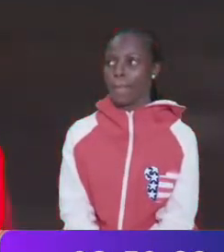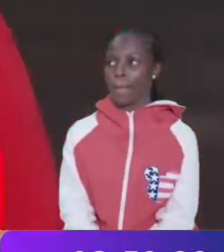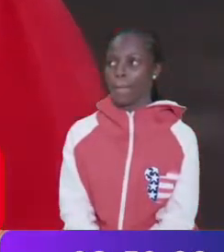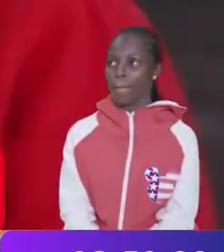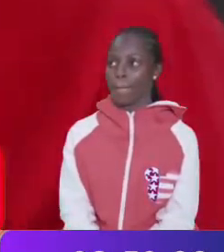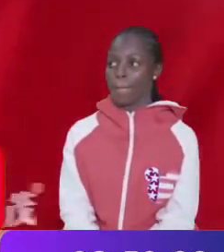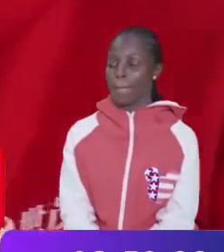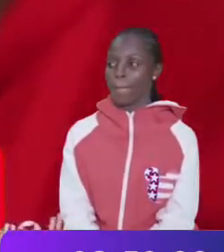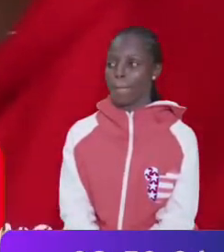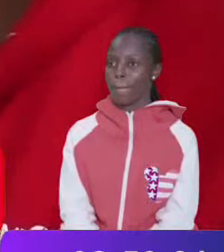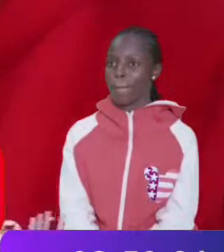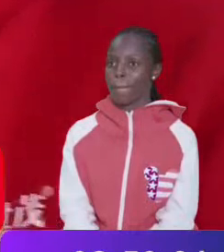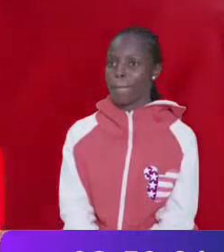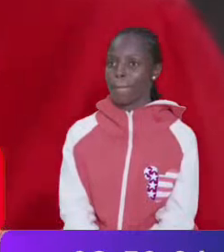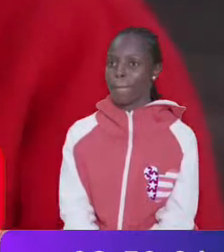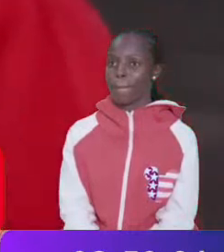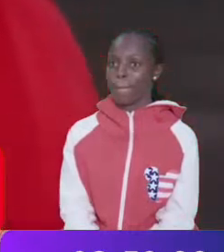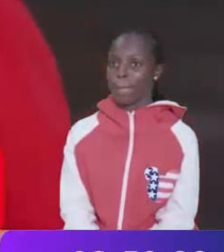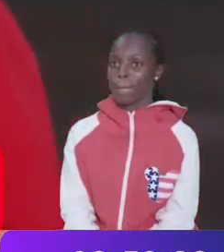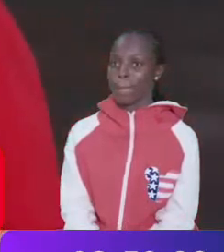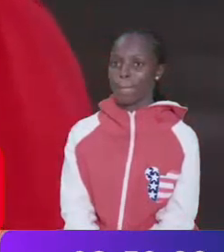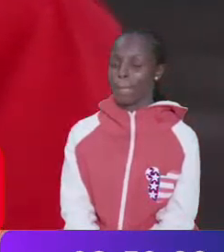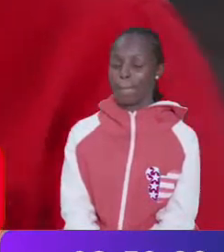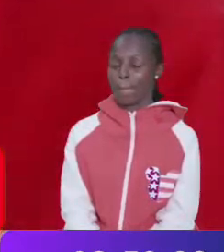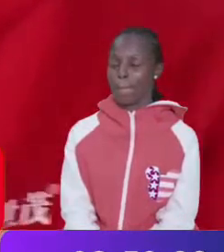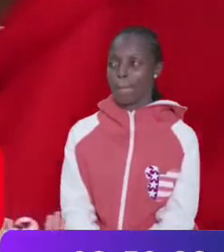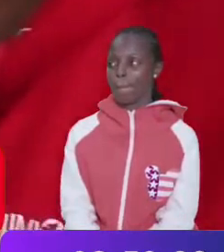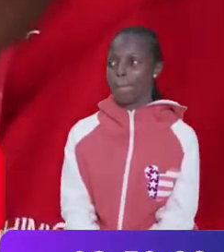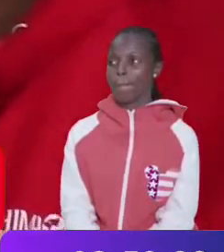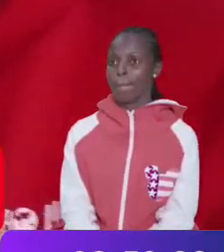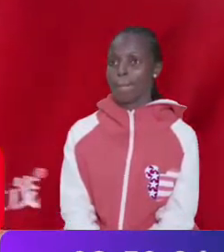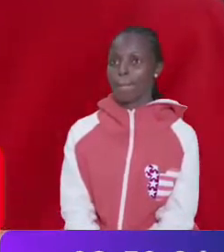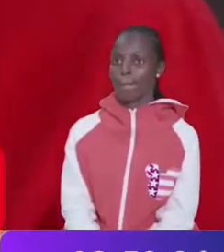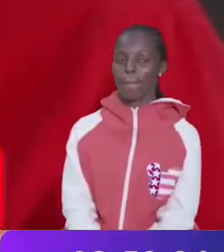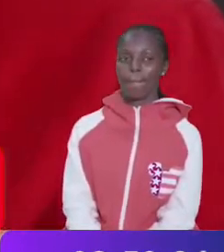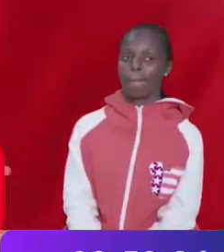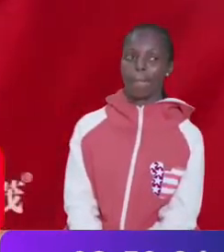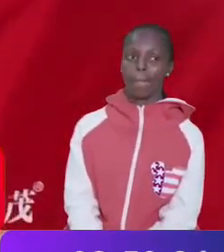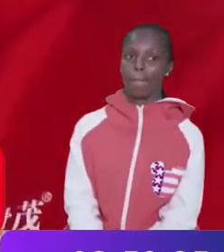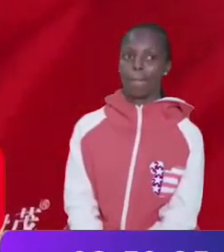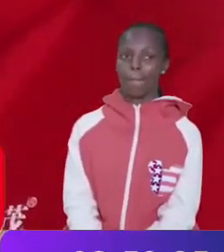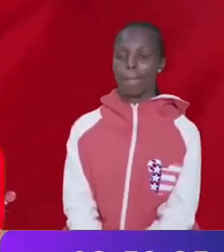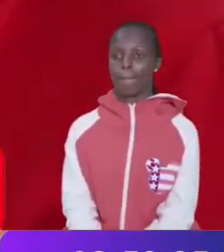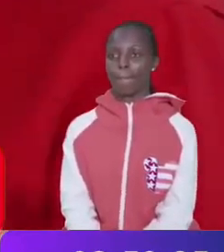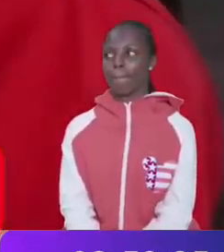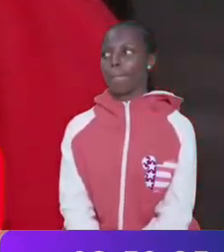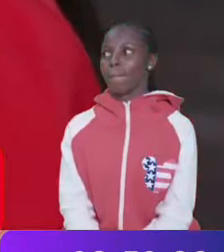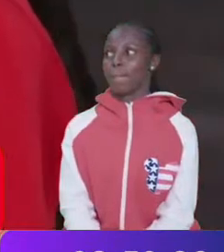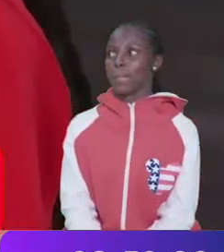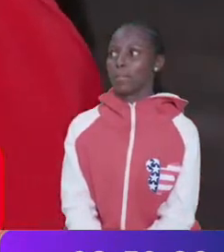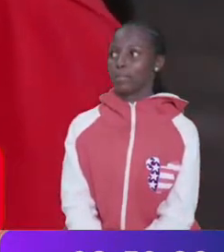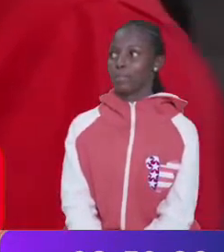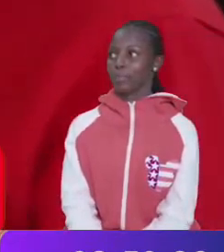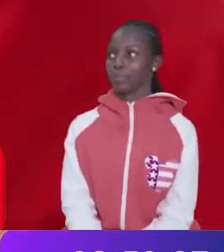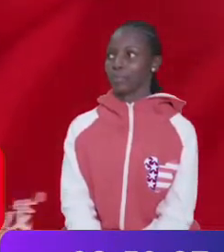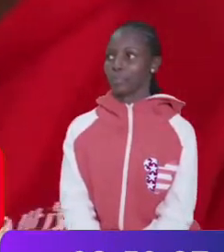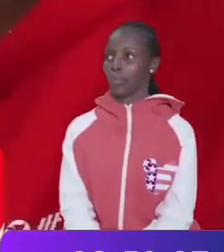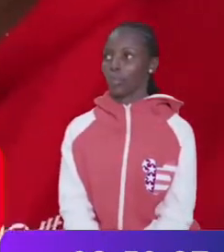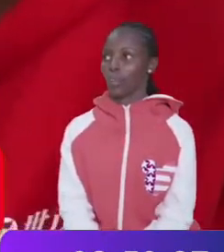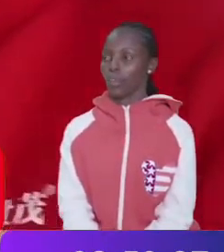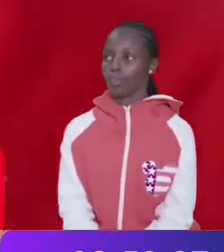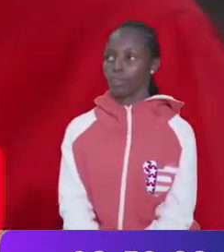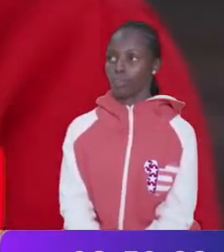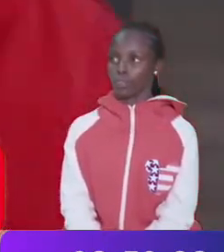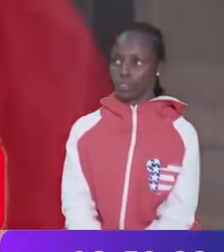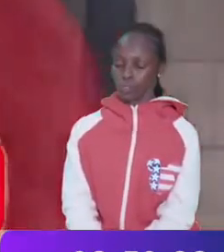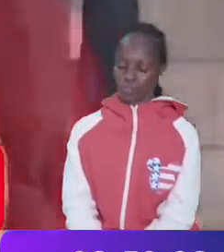worthy, Lord. Oh, yes, you're worthy. Yes, you're wonderful, oh God. Yes, you're wonderful. And there is none like you.